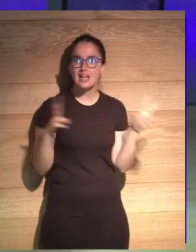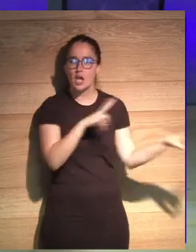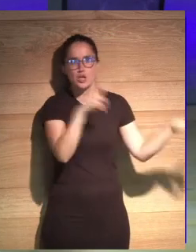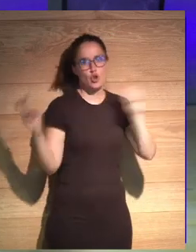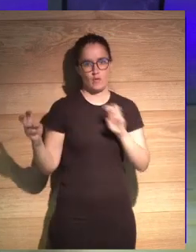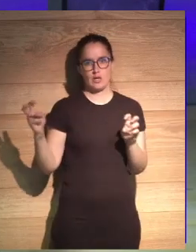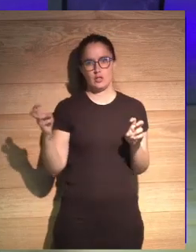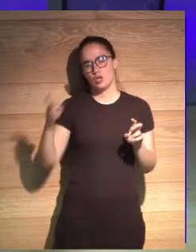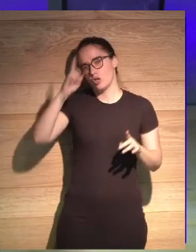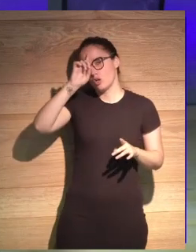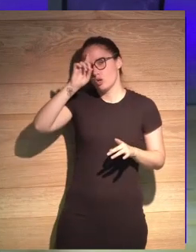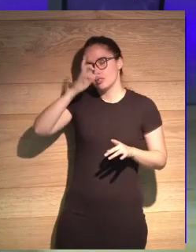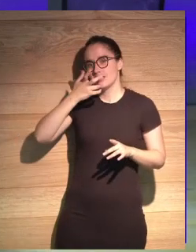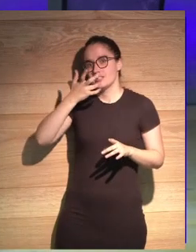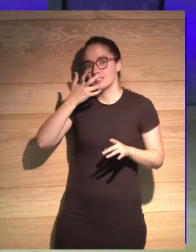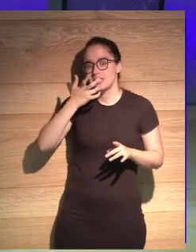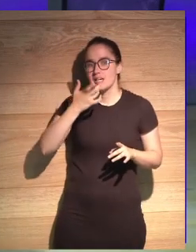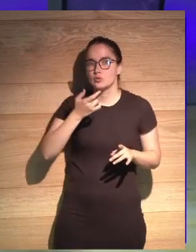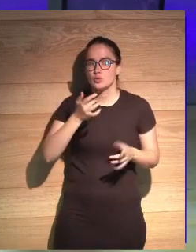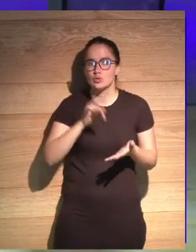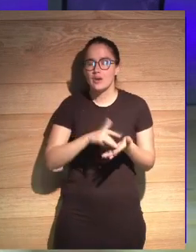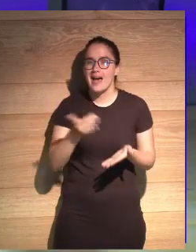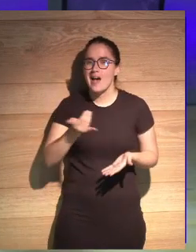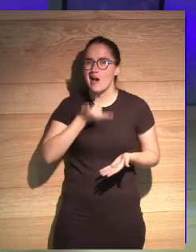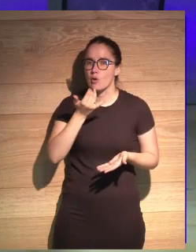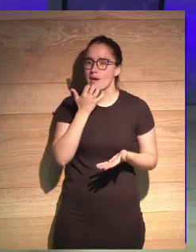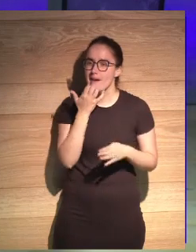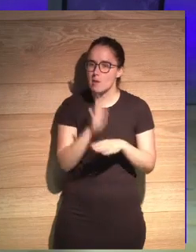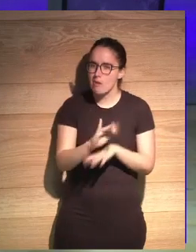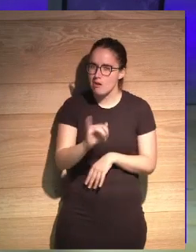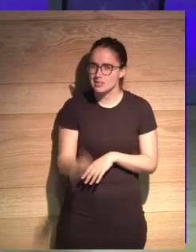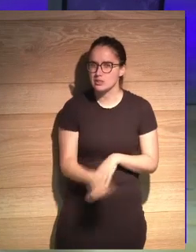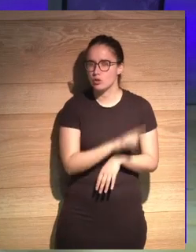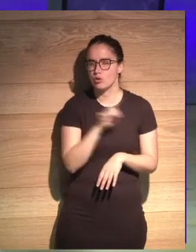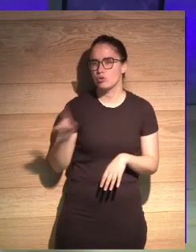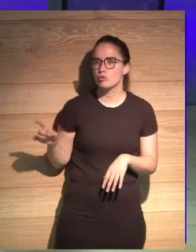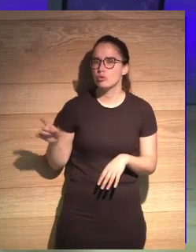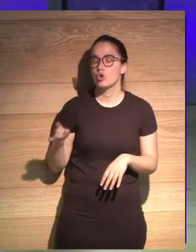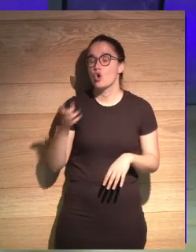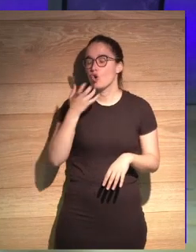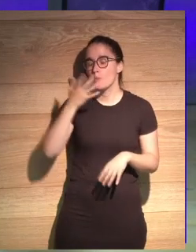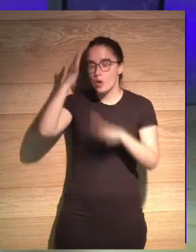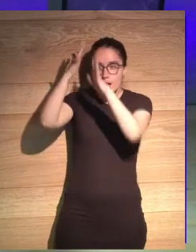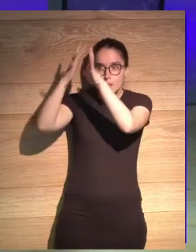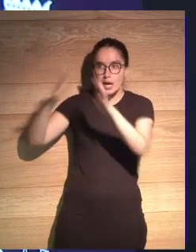and then some physics engine, and it's about innovation. So, Xu, do you have any